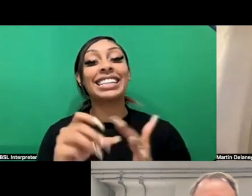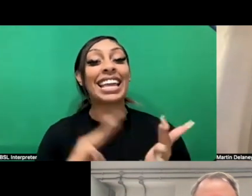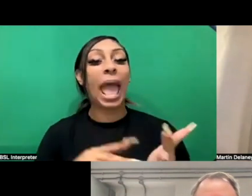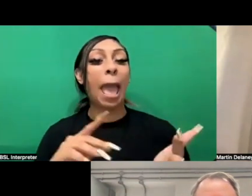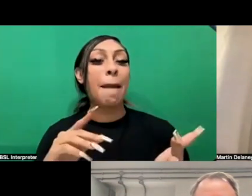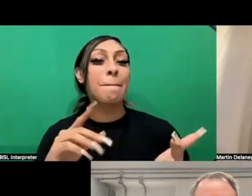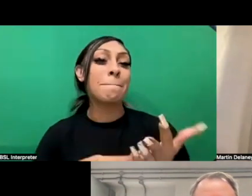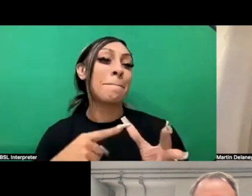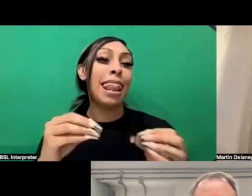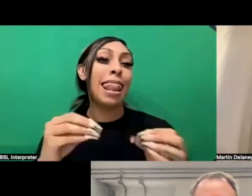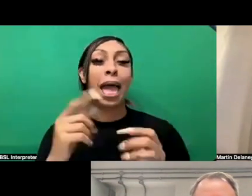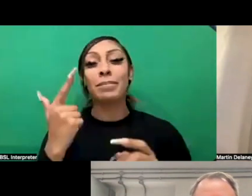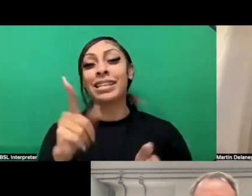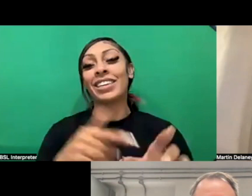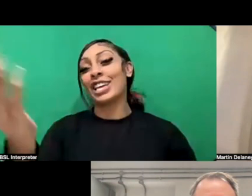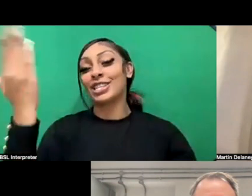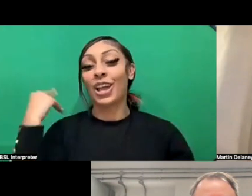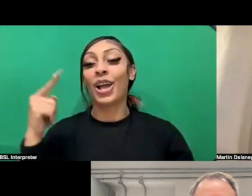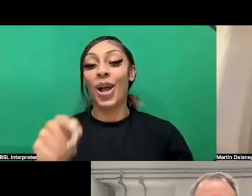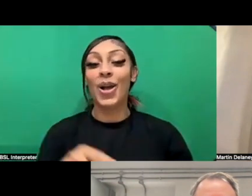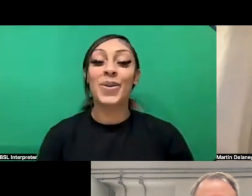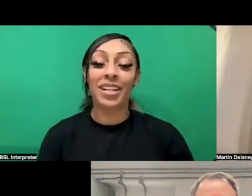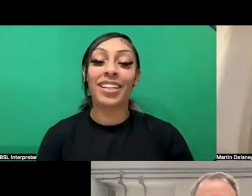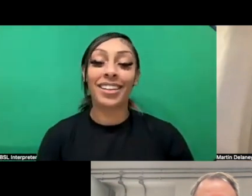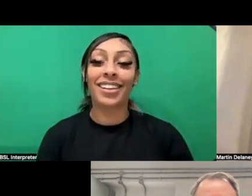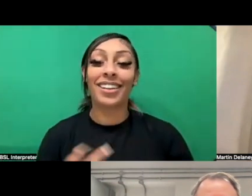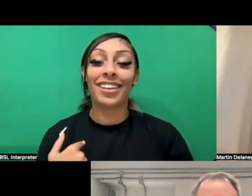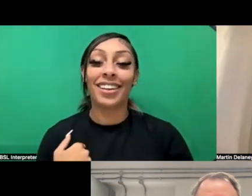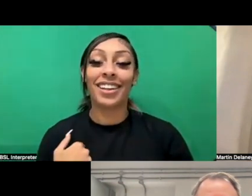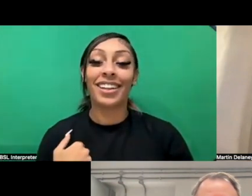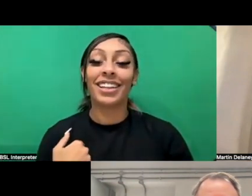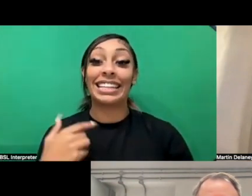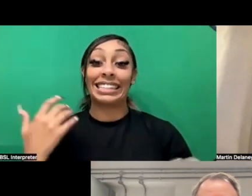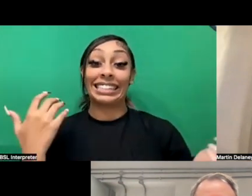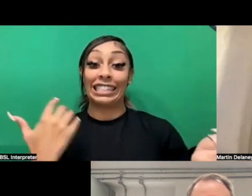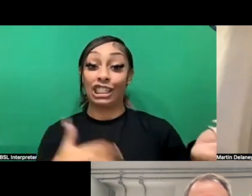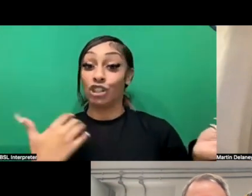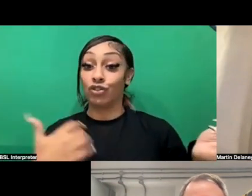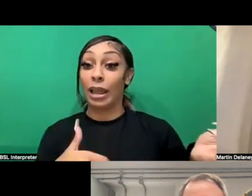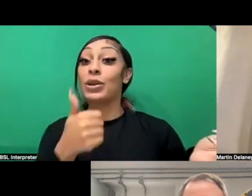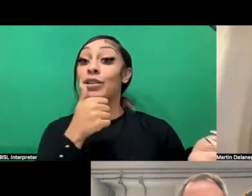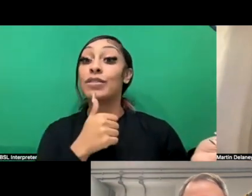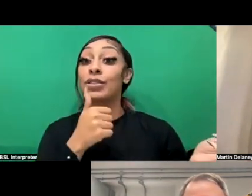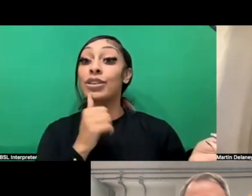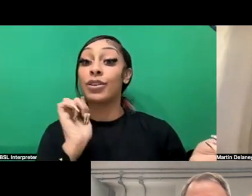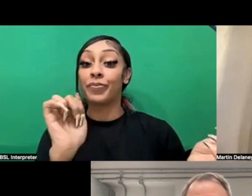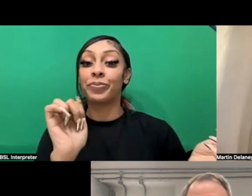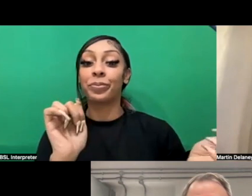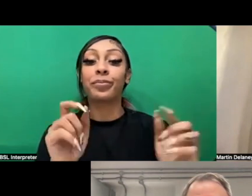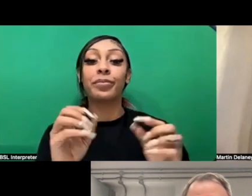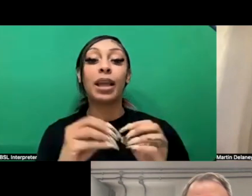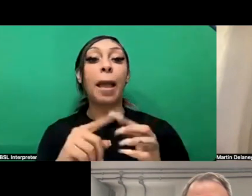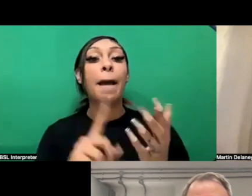ago, I developed the Kellycaster, which is an instrument that uses a Bella platform with